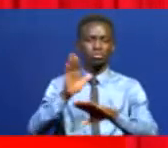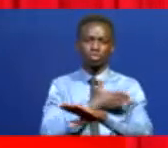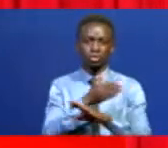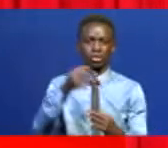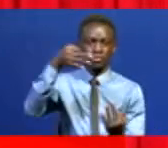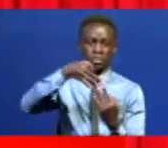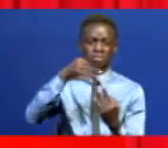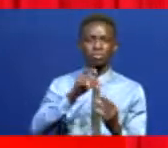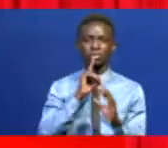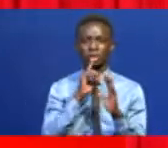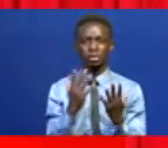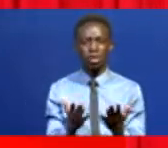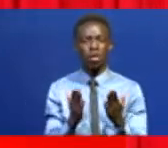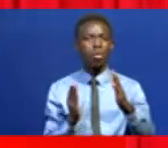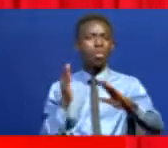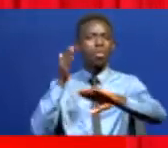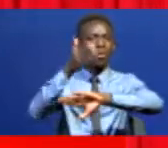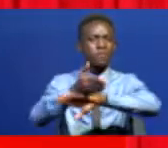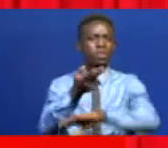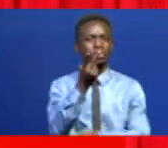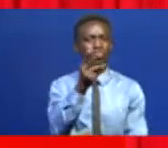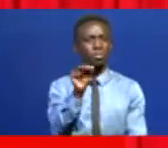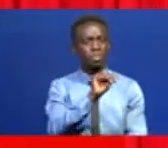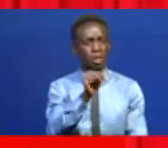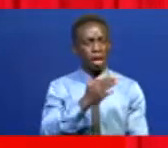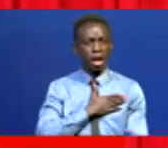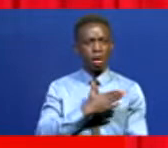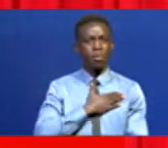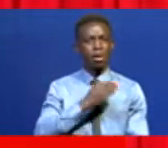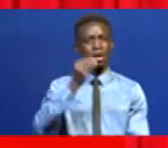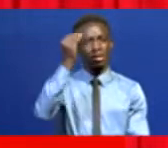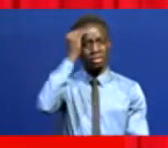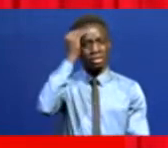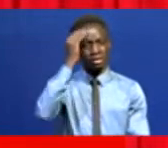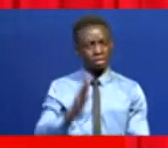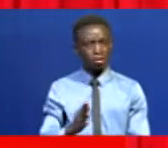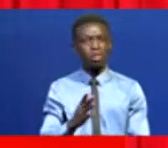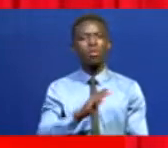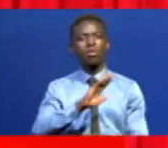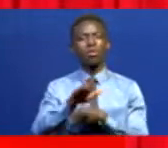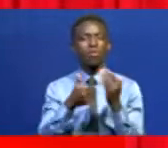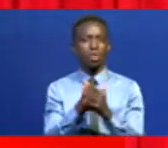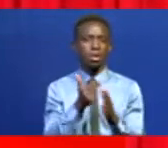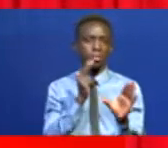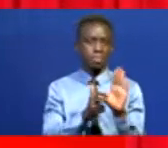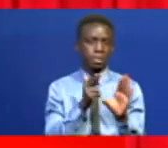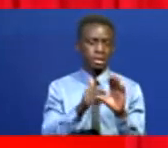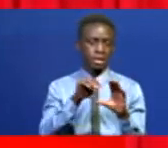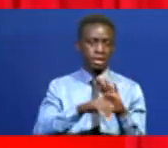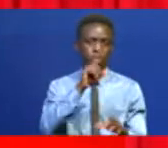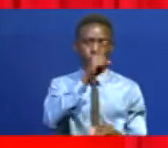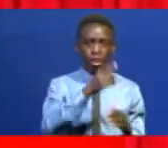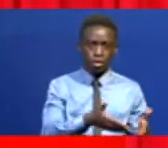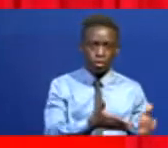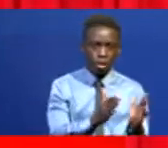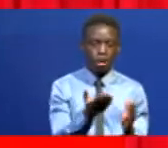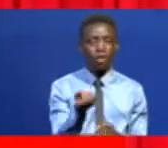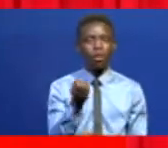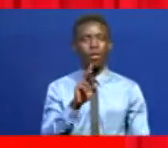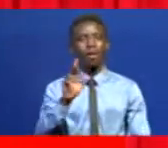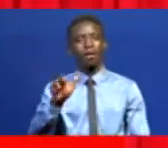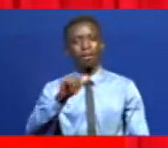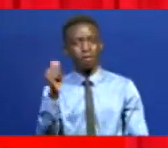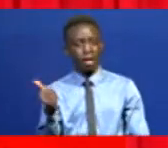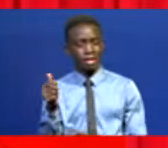over 2 million of our runners have participated in one way or the other. The climax of this concert,